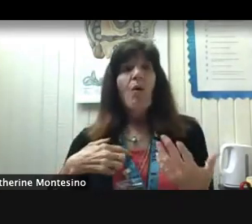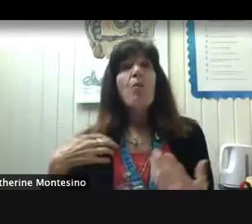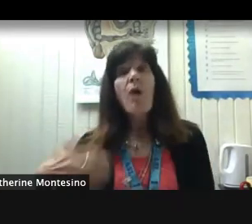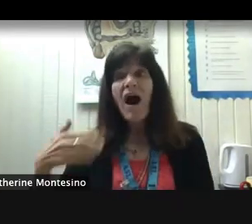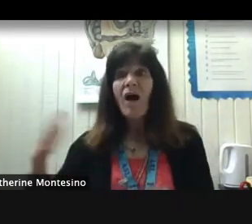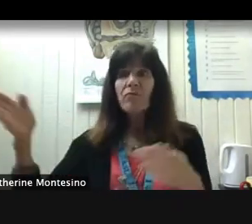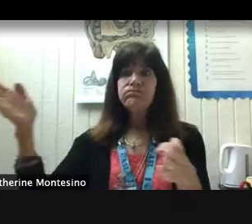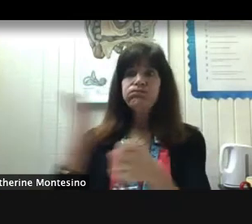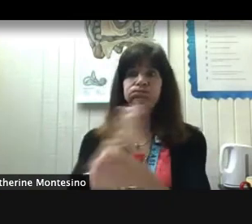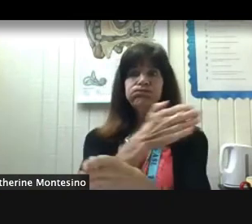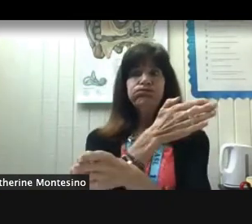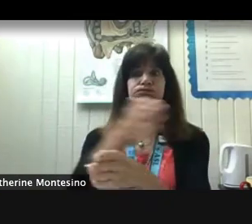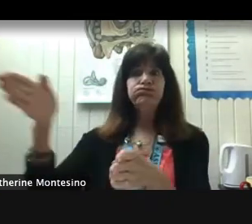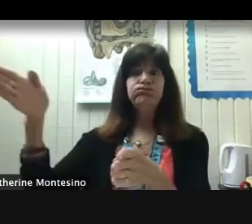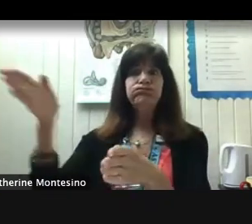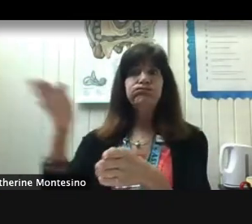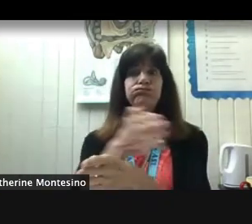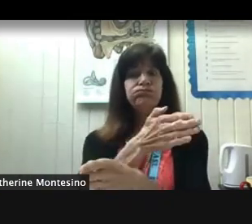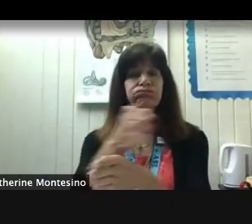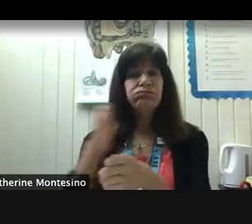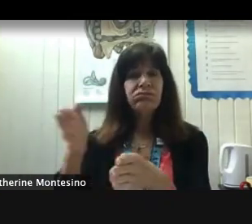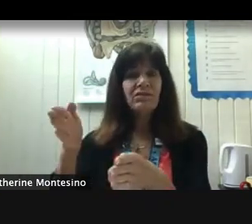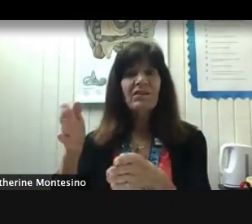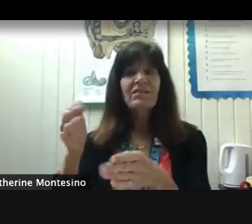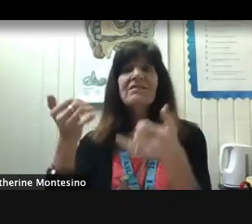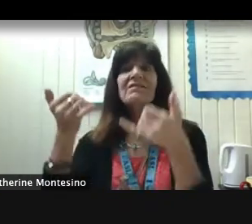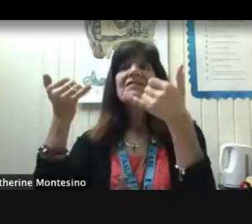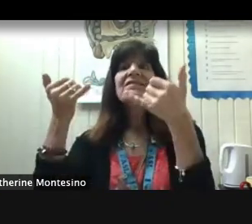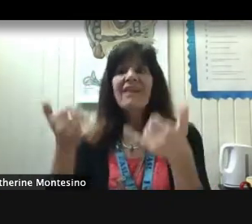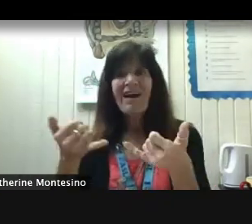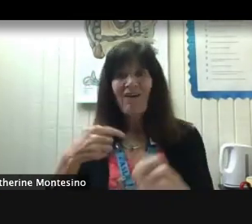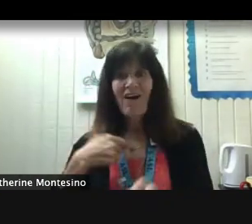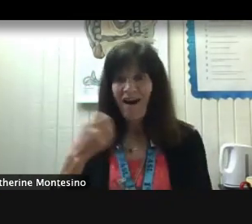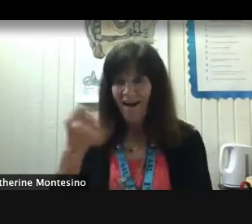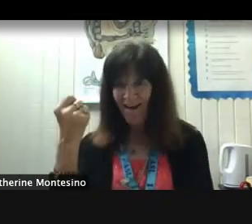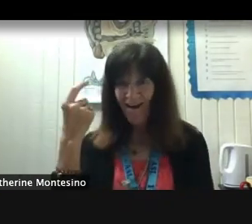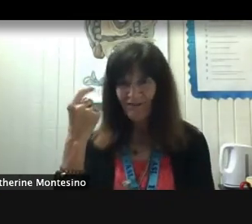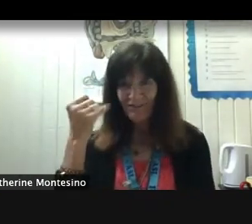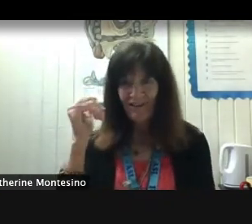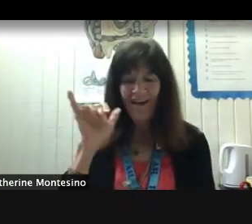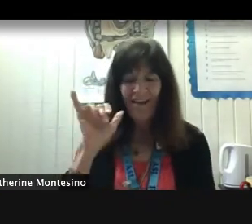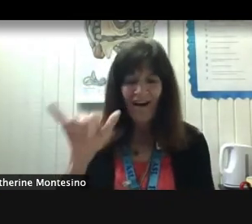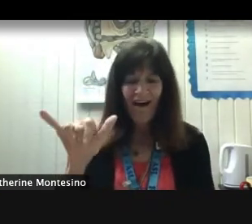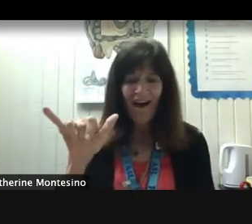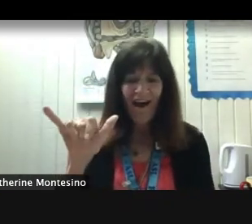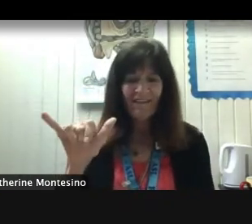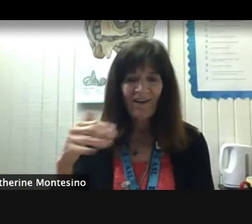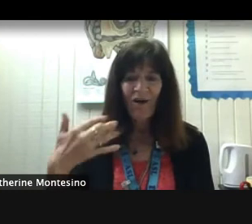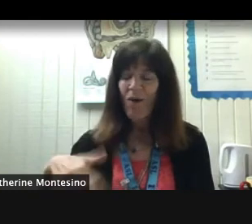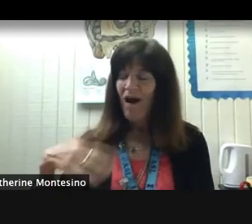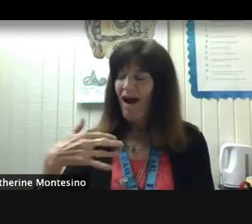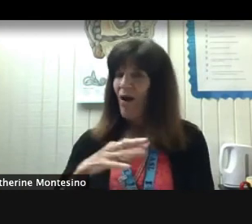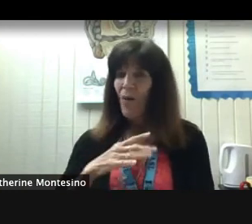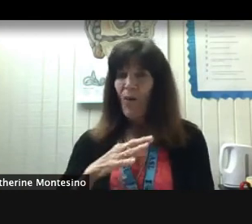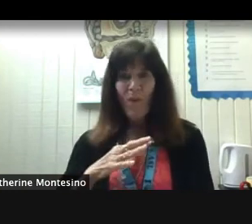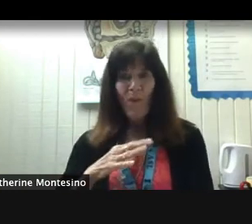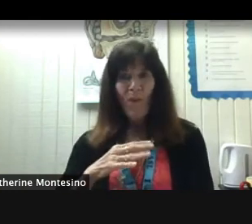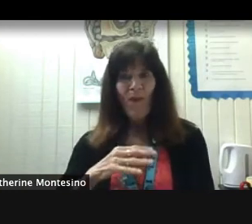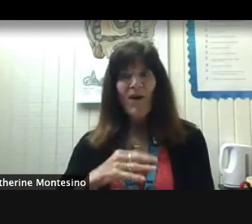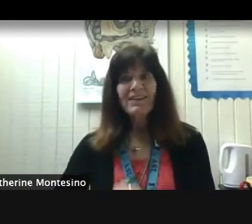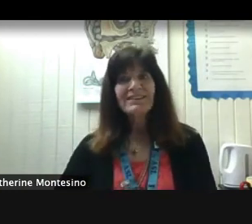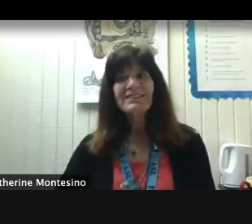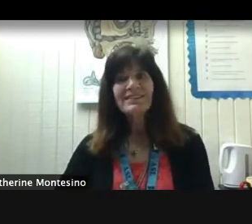Language. Deaf does not mean you can't, can't, can, or can, can, can, or any rules. It's a huge spectrum.